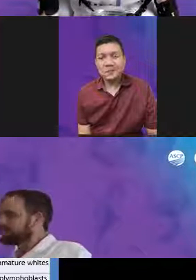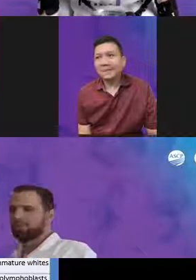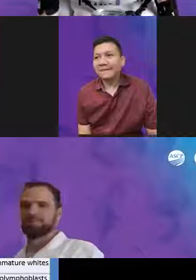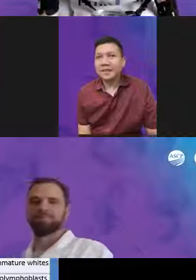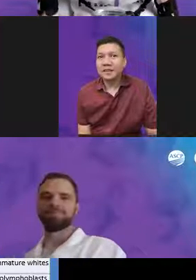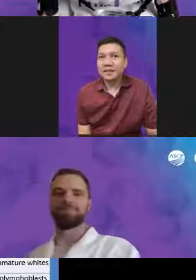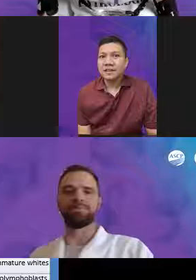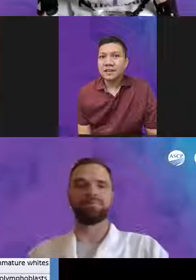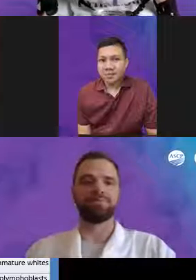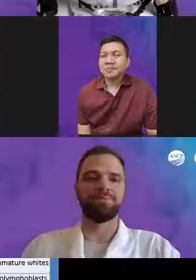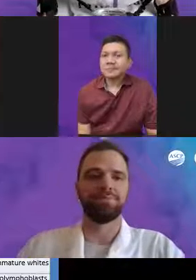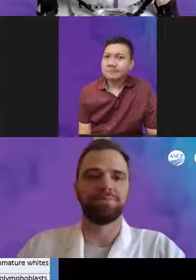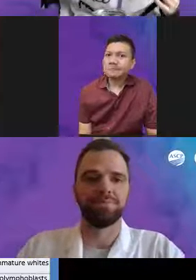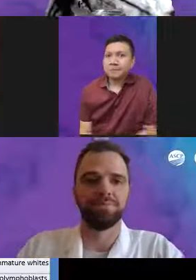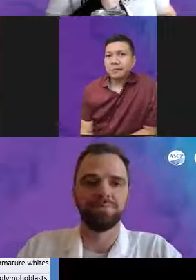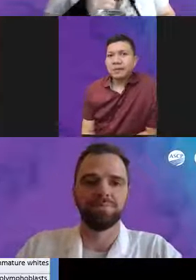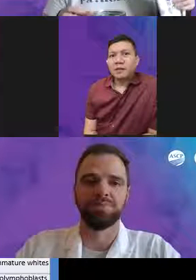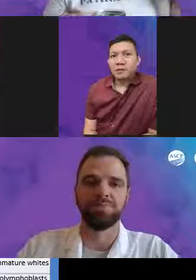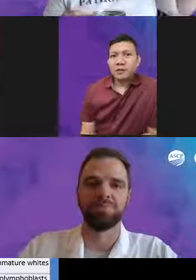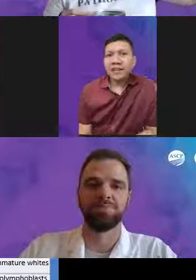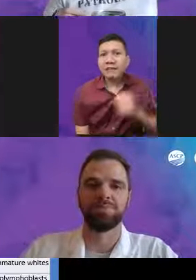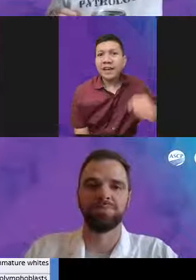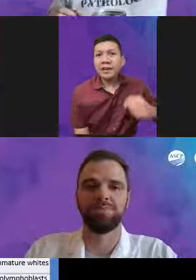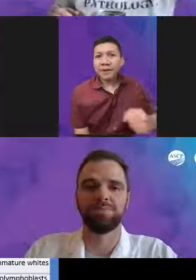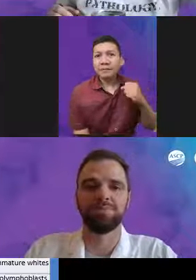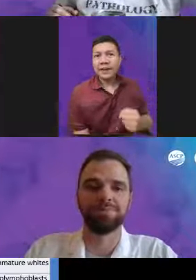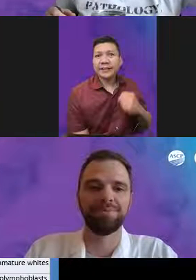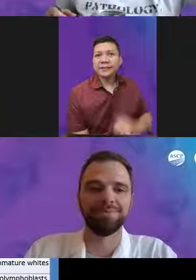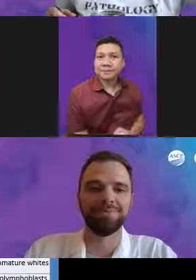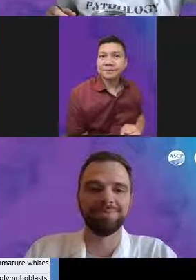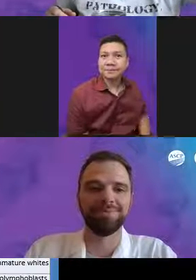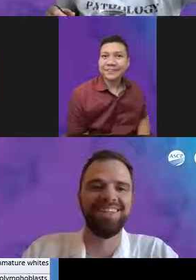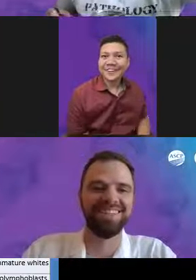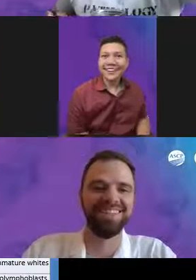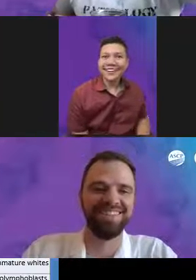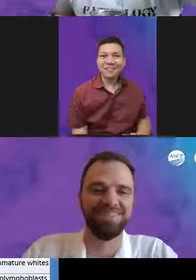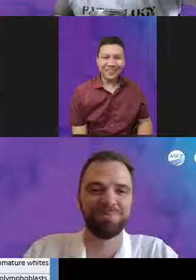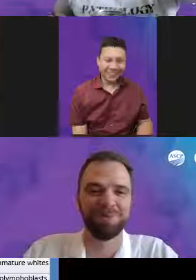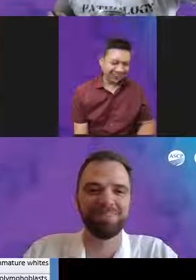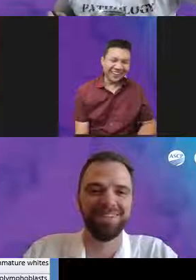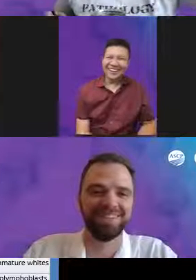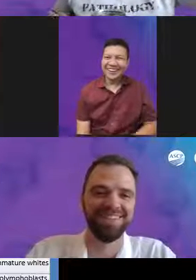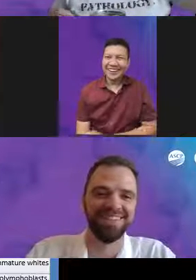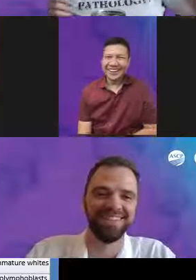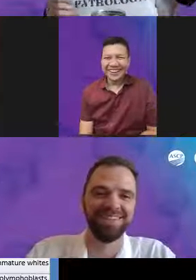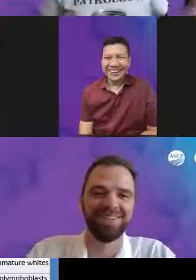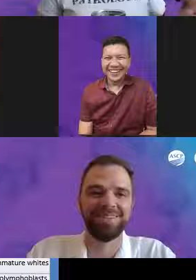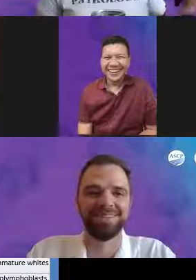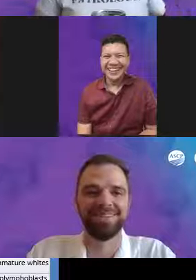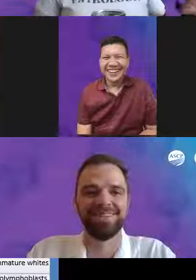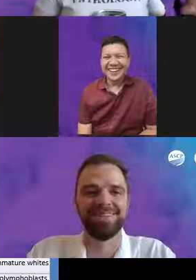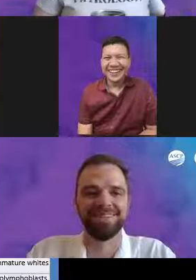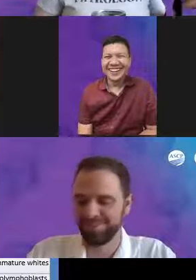to be sporting this and showing everybody how awesome you are. Okay. Bring the fanny pack back. Absolutely. And they are back with